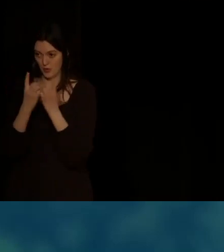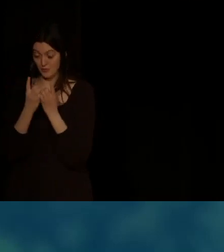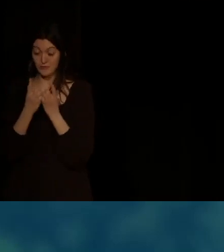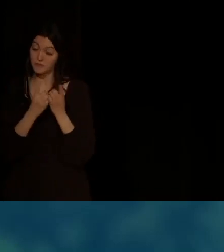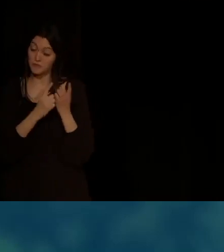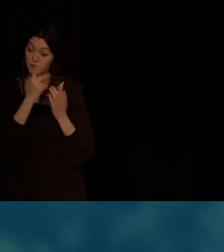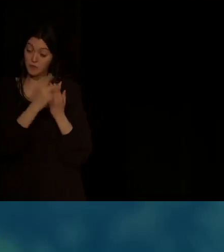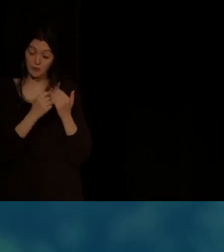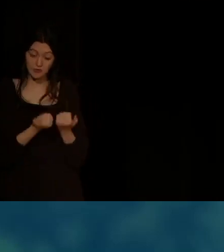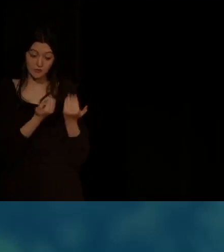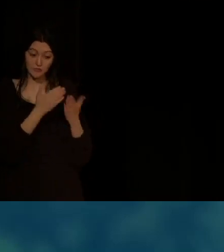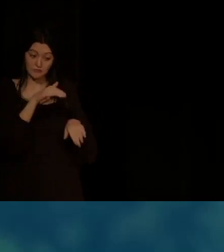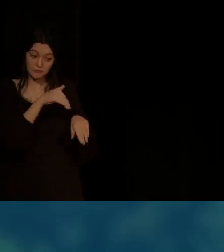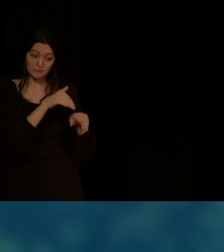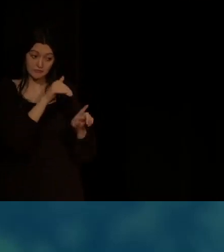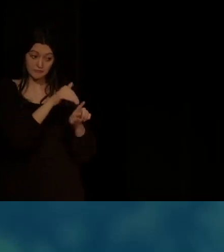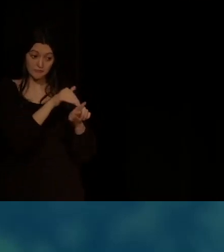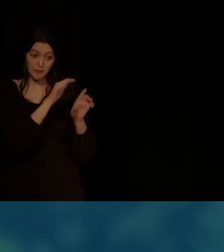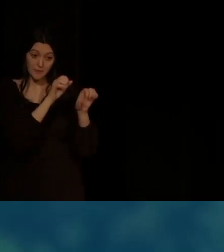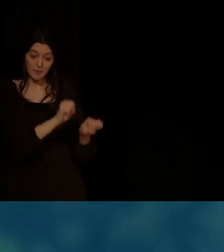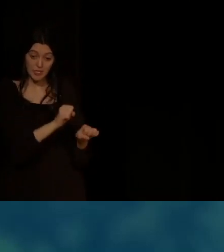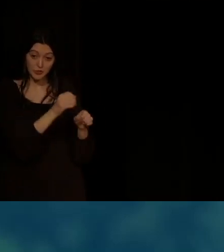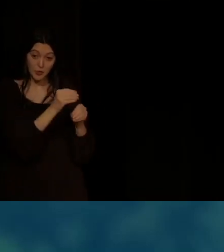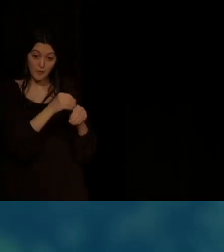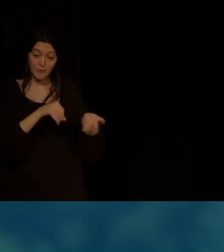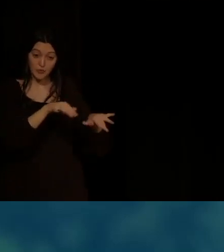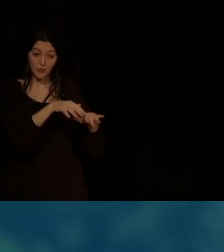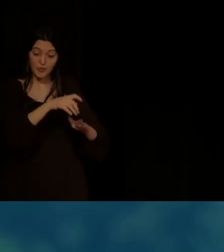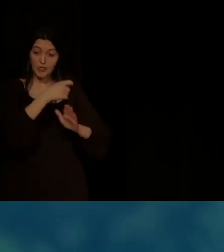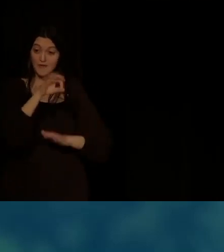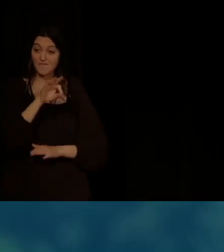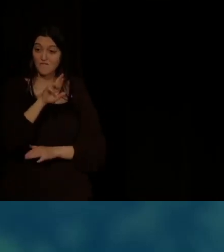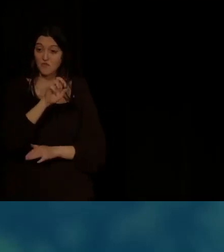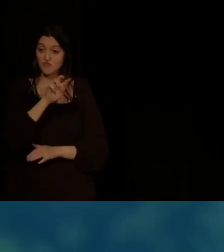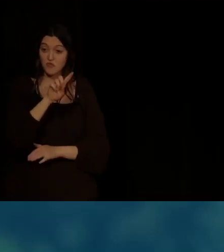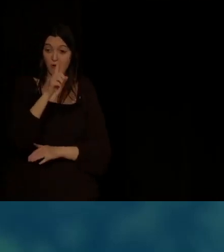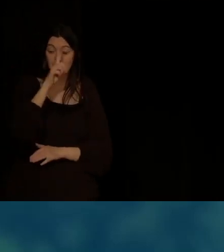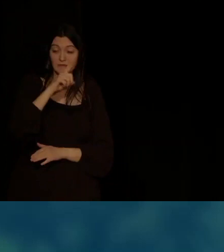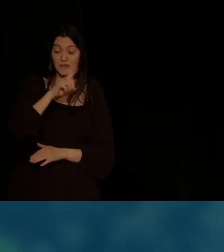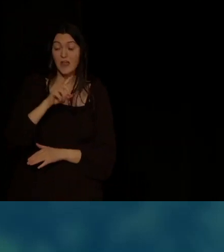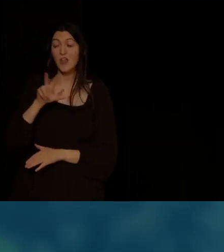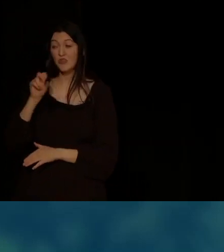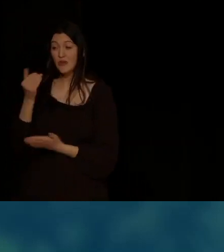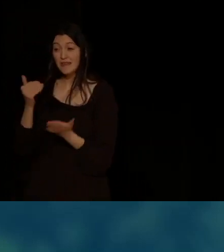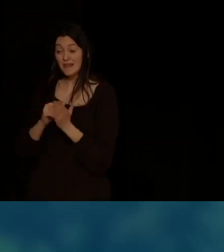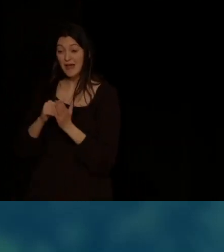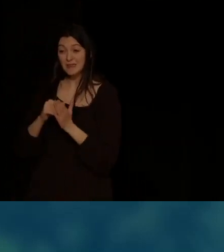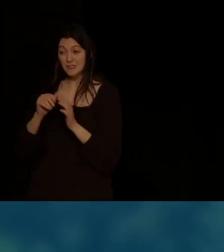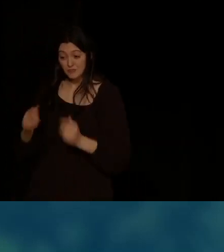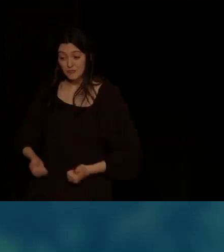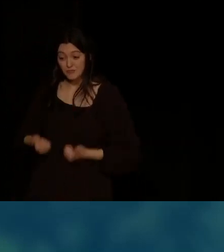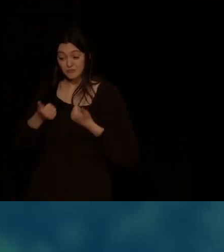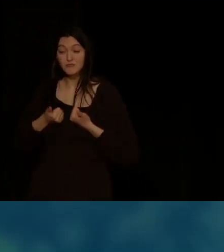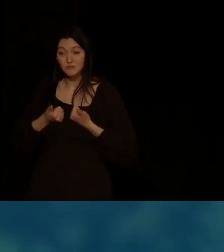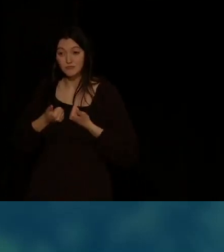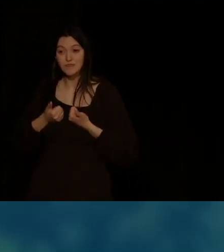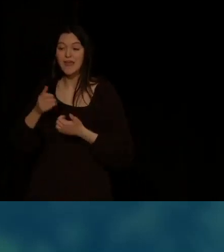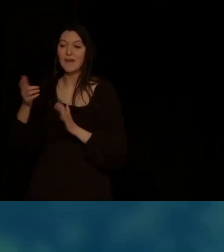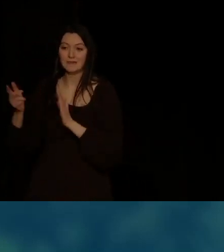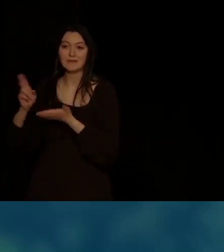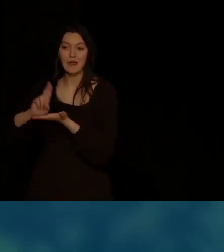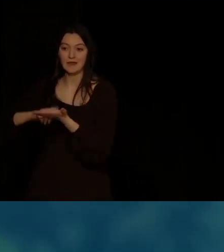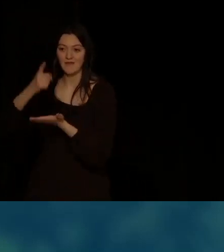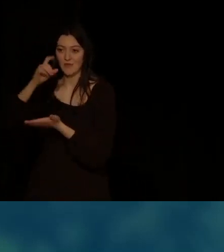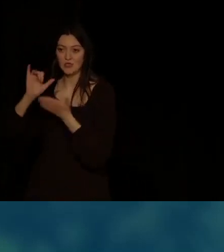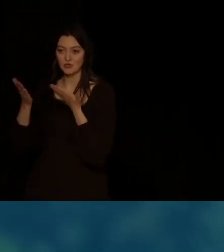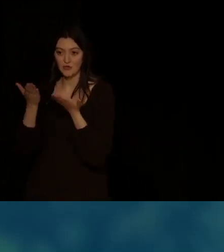notifies residents of potential property fraud. Nearly 40,000 residents have signed up for this service.